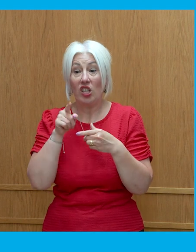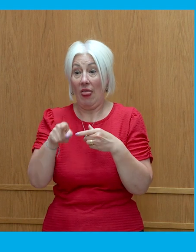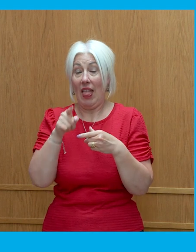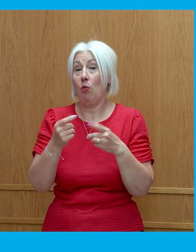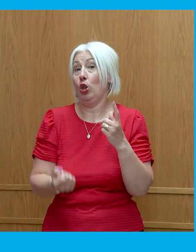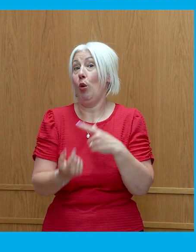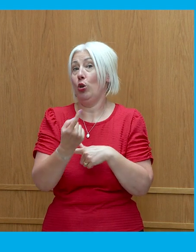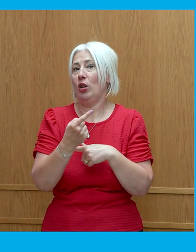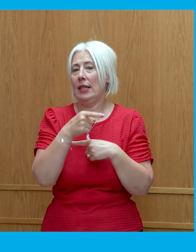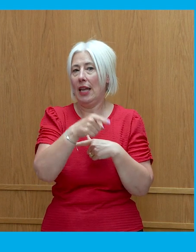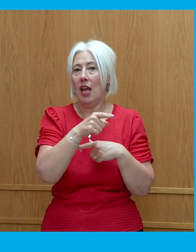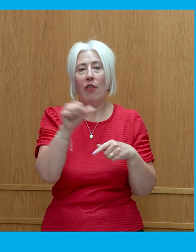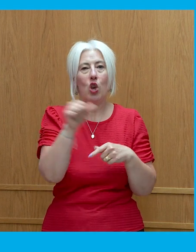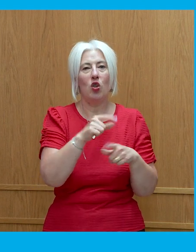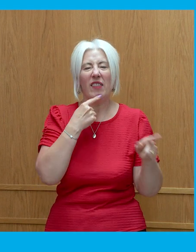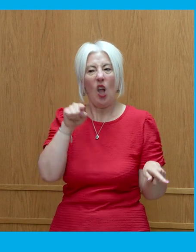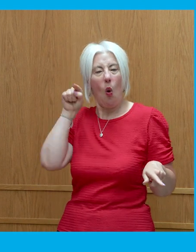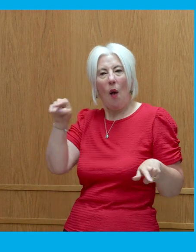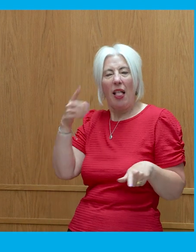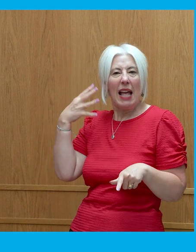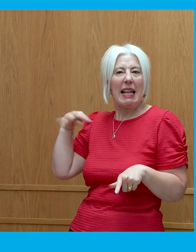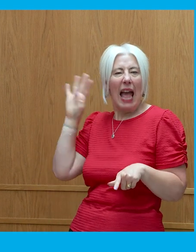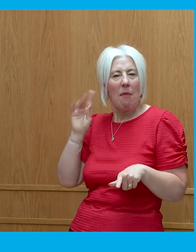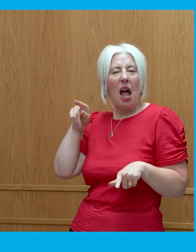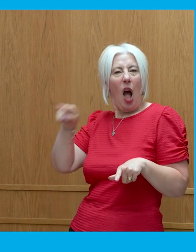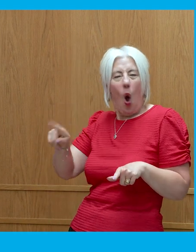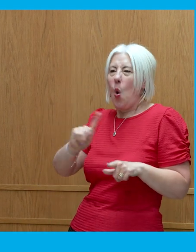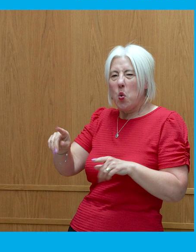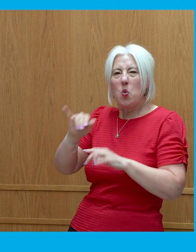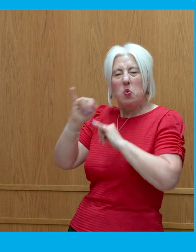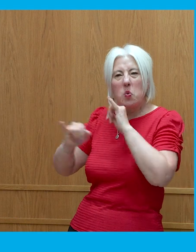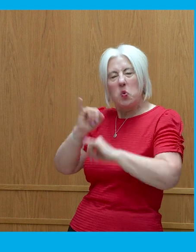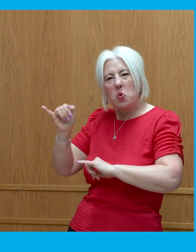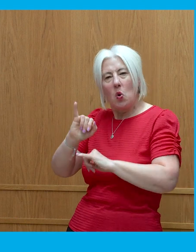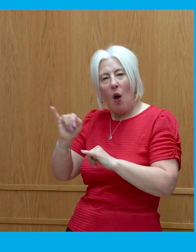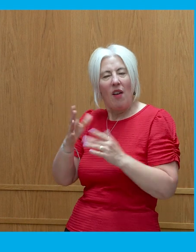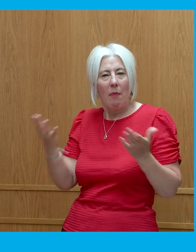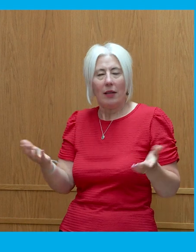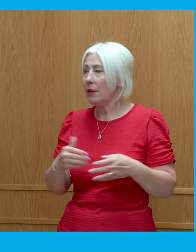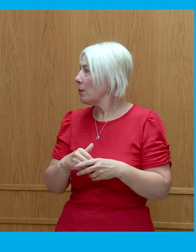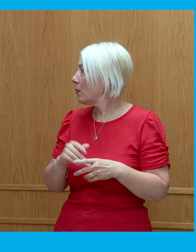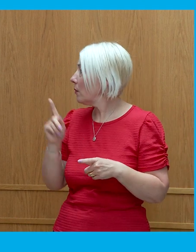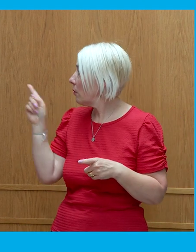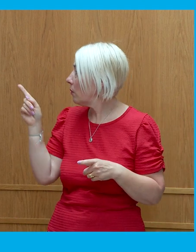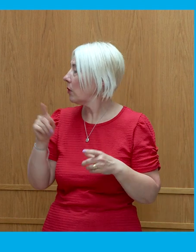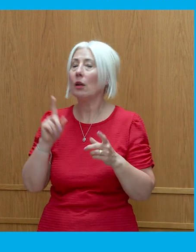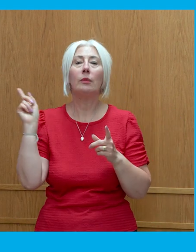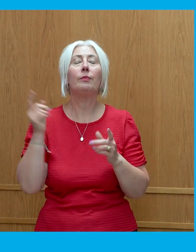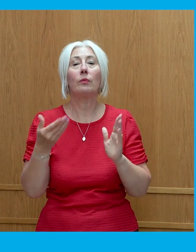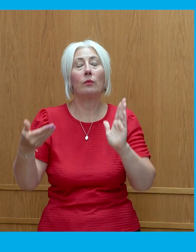opportunity space for them, is to define her well to the left of the median swing voter. I just wanted to add, at the